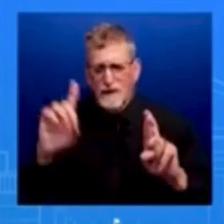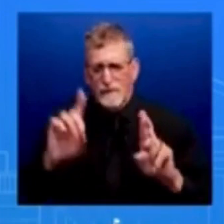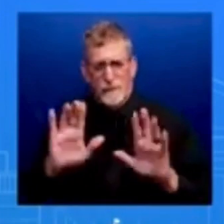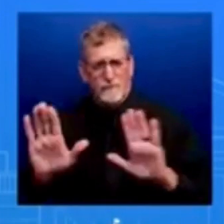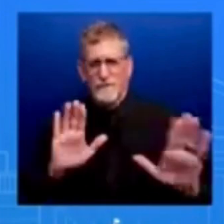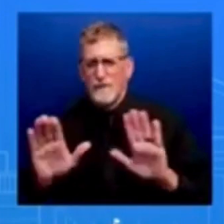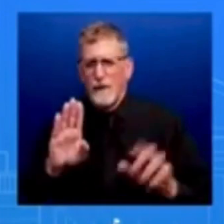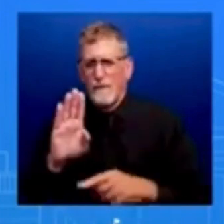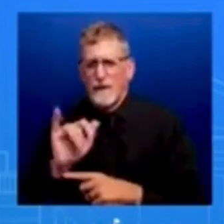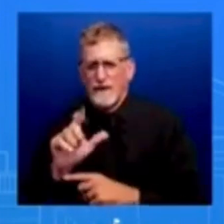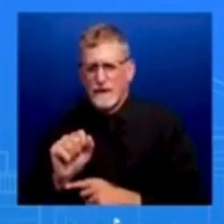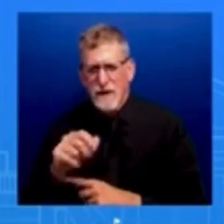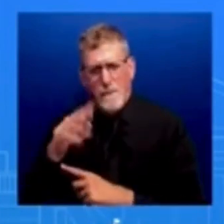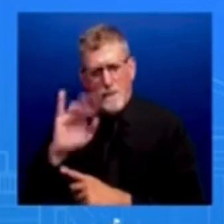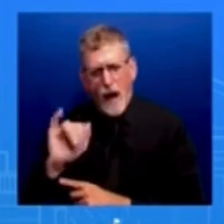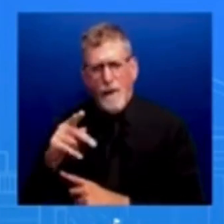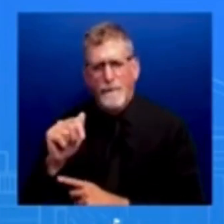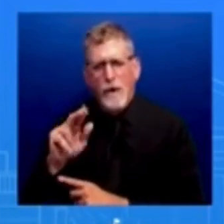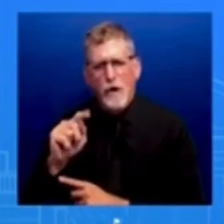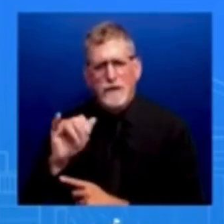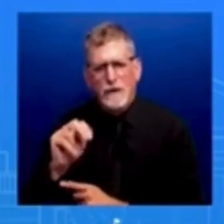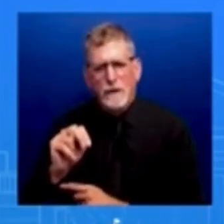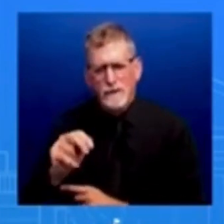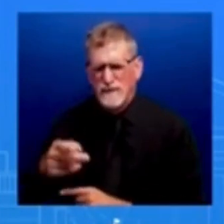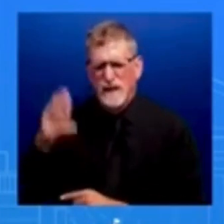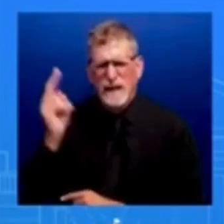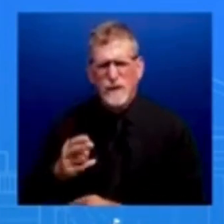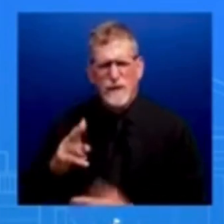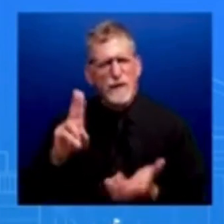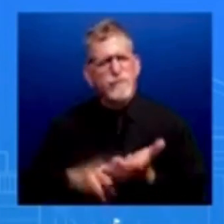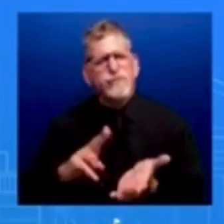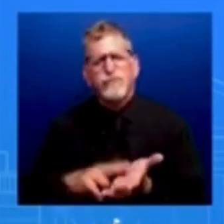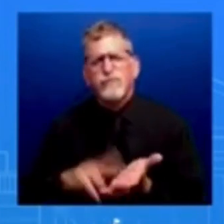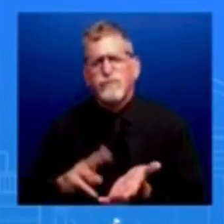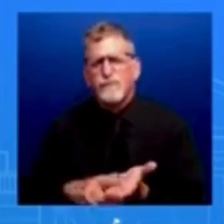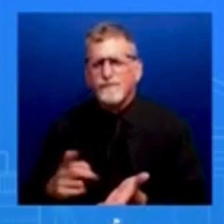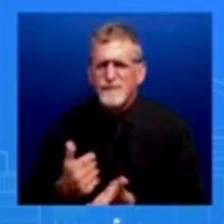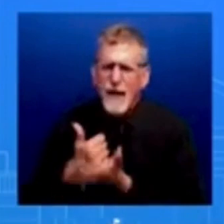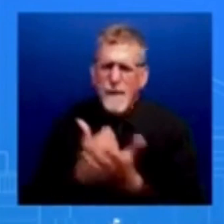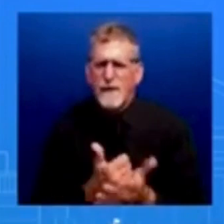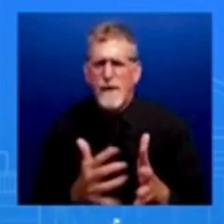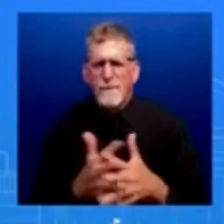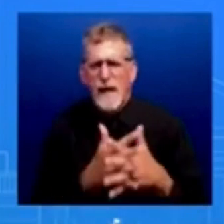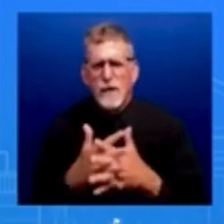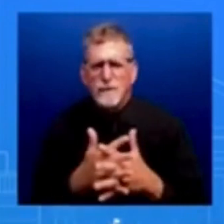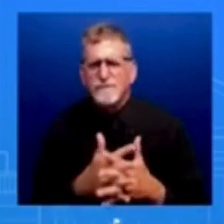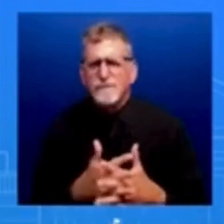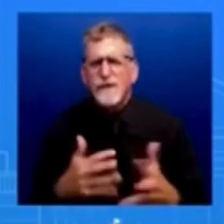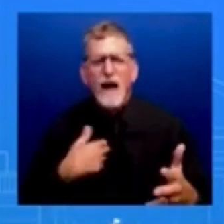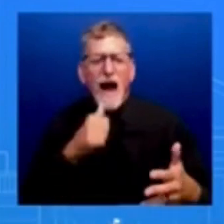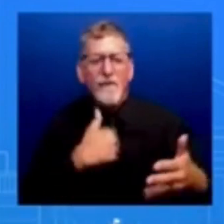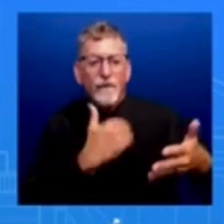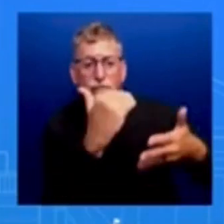the American people. I don't have a list of bills in the last, I don't know, less than 24 hours before